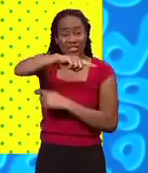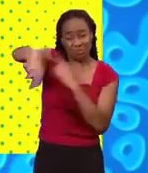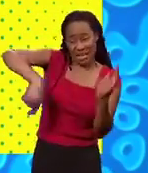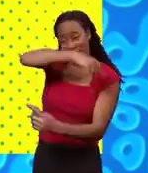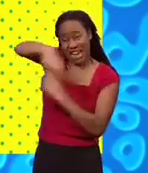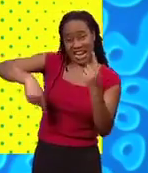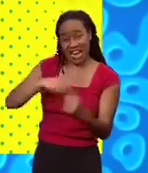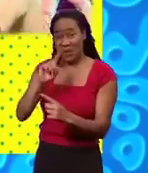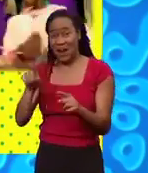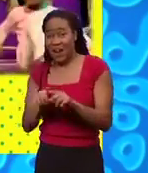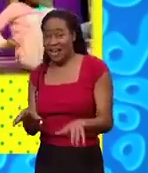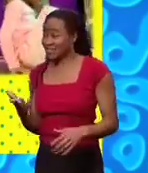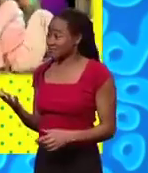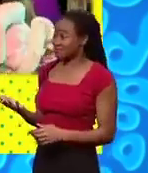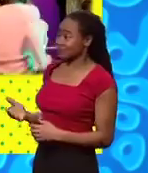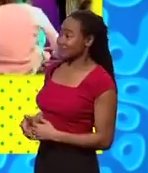planet moves.